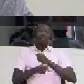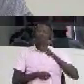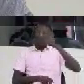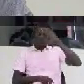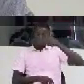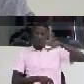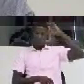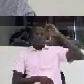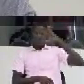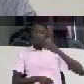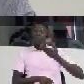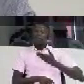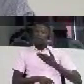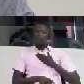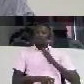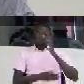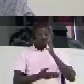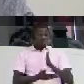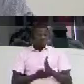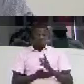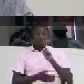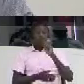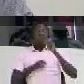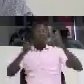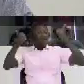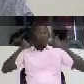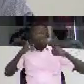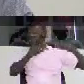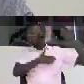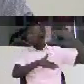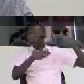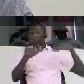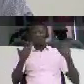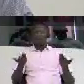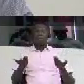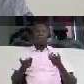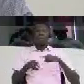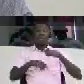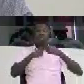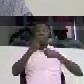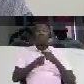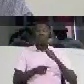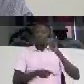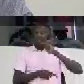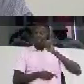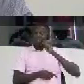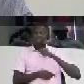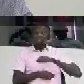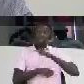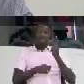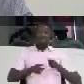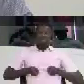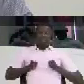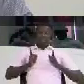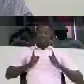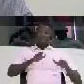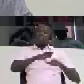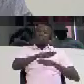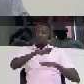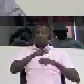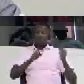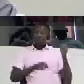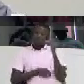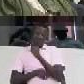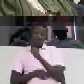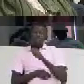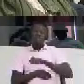to get to the truth of what happened regarding sexual and gender-based violence and